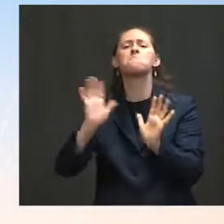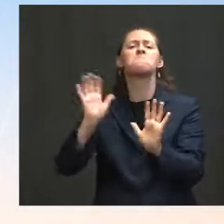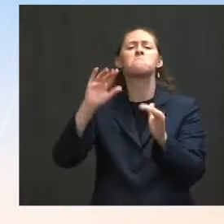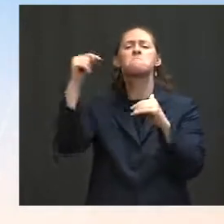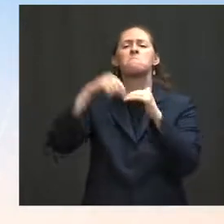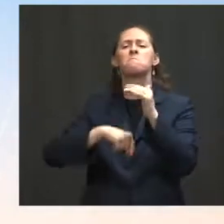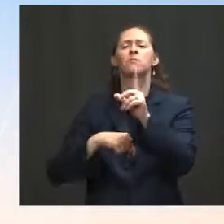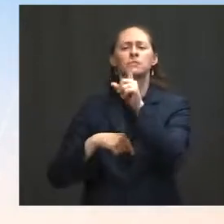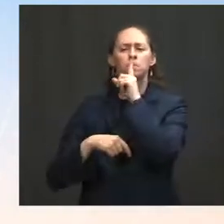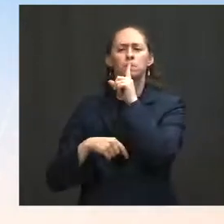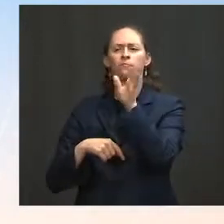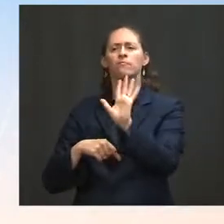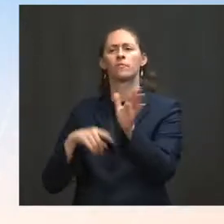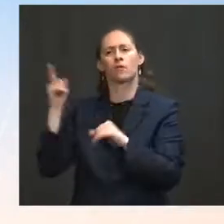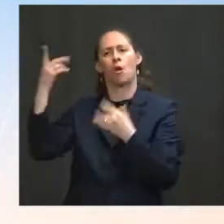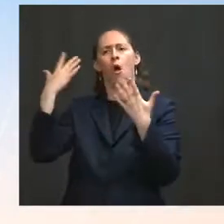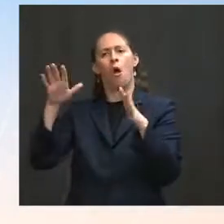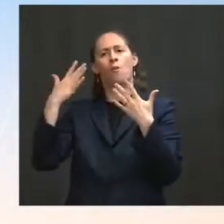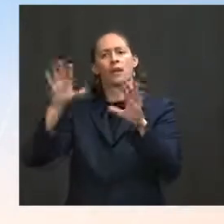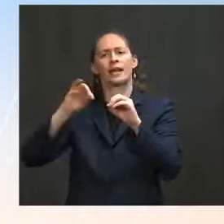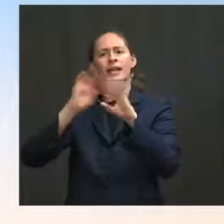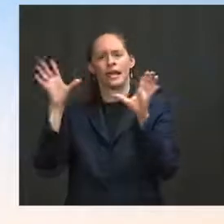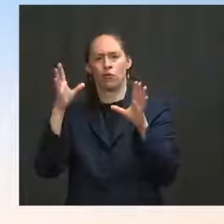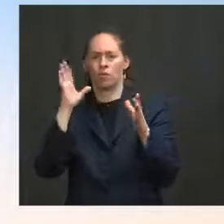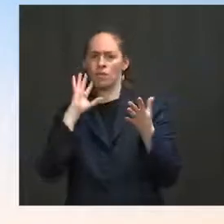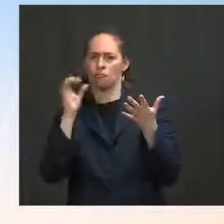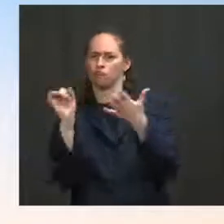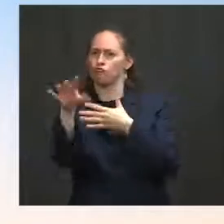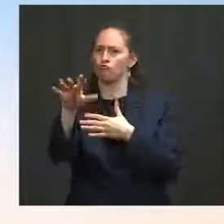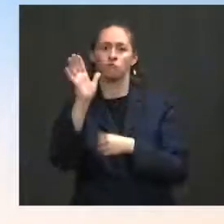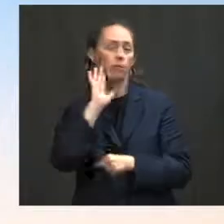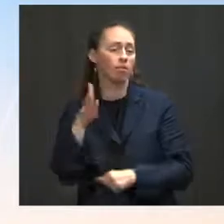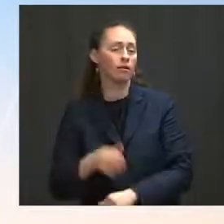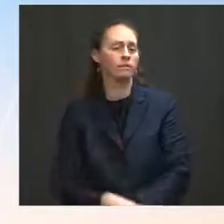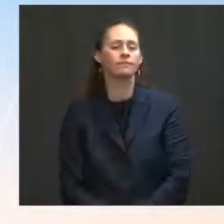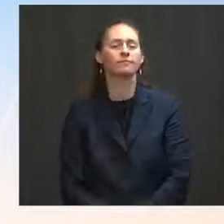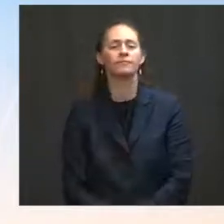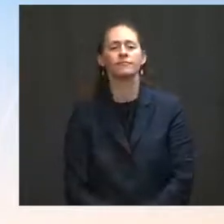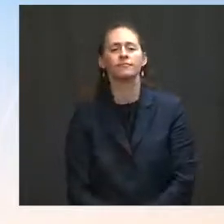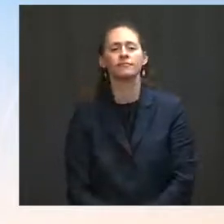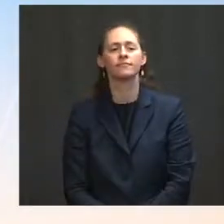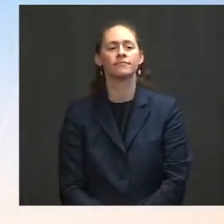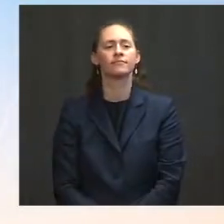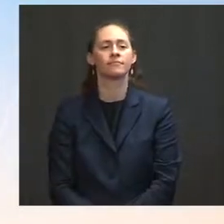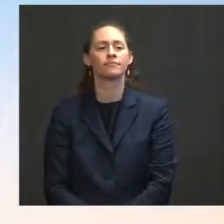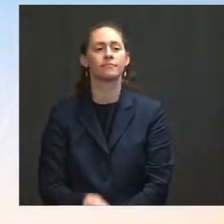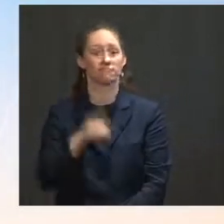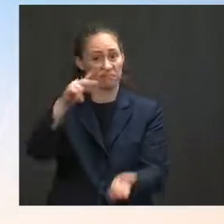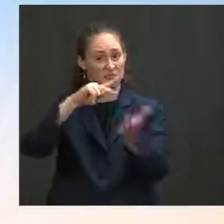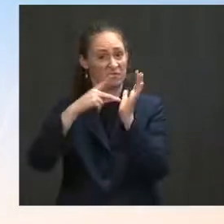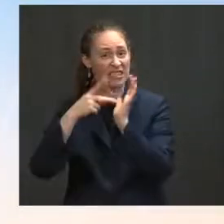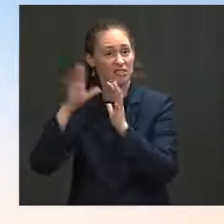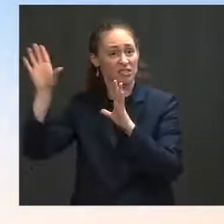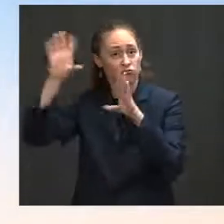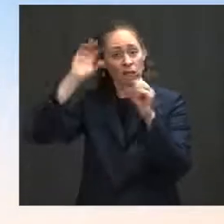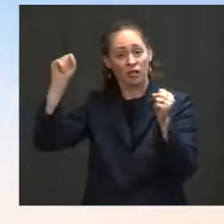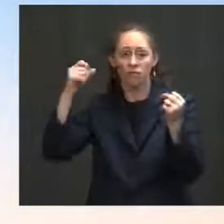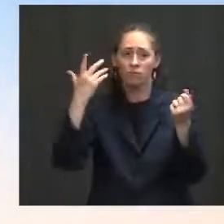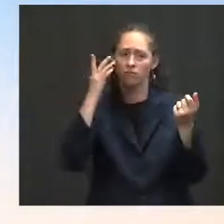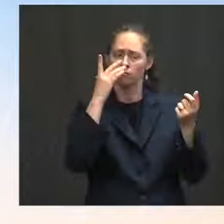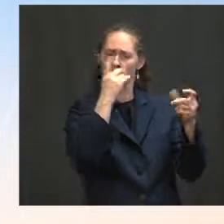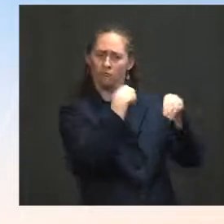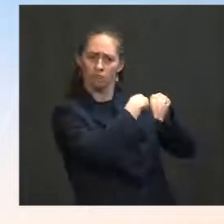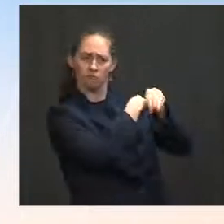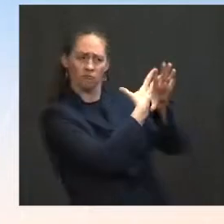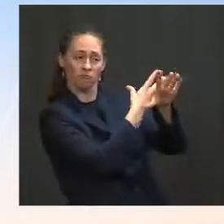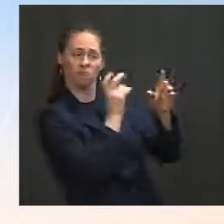that option to take action. And do you think the president's intent in having this call and on this topic within the call was to send that signal that